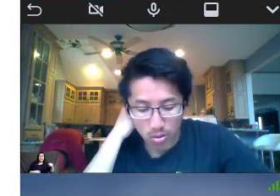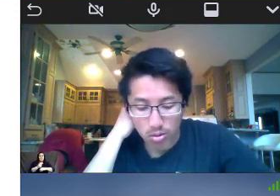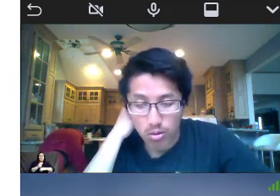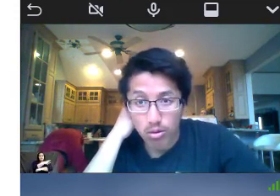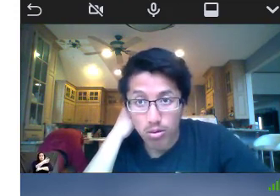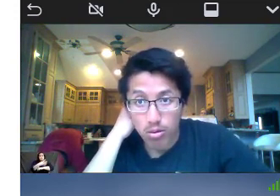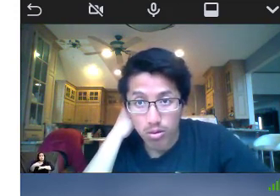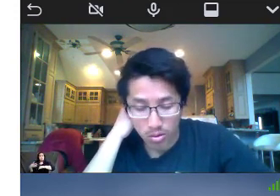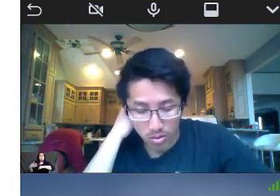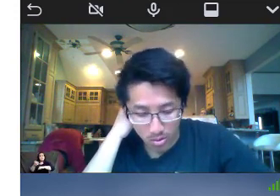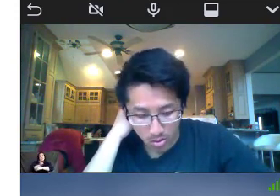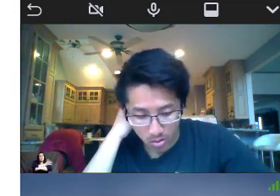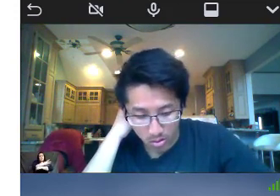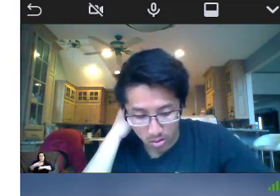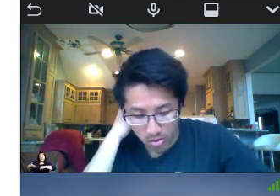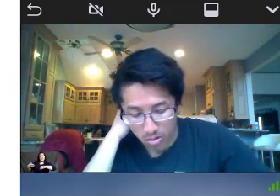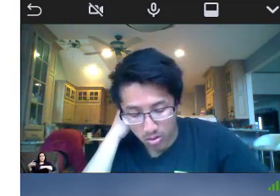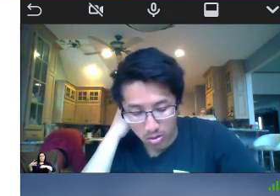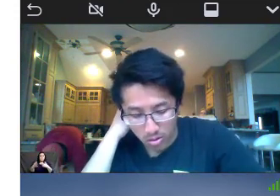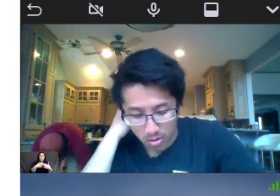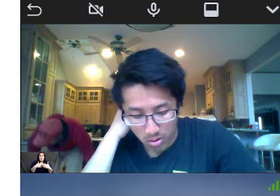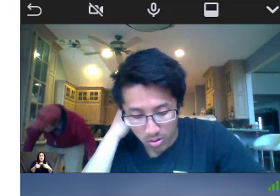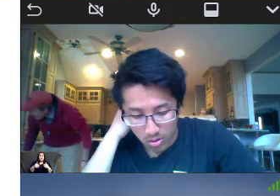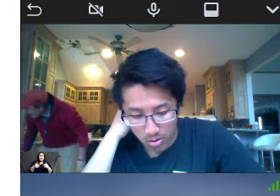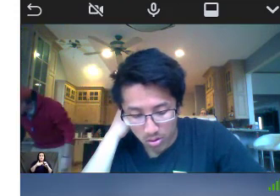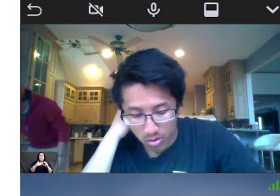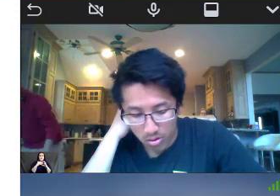of the surface divided by 2.